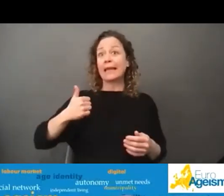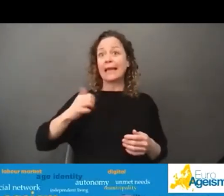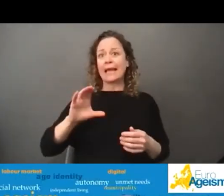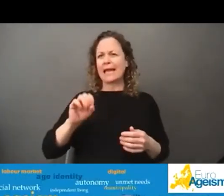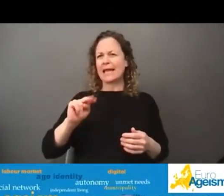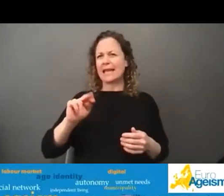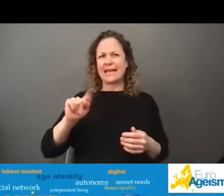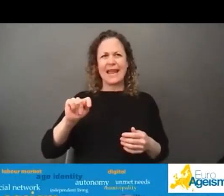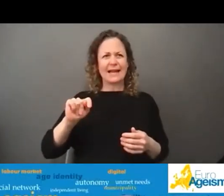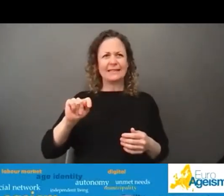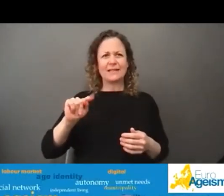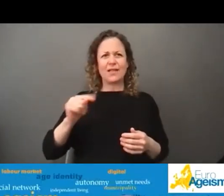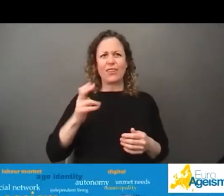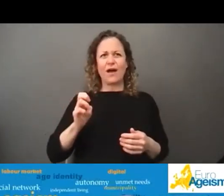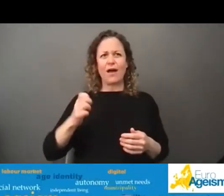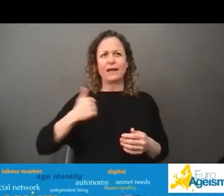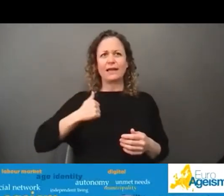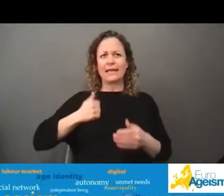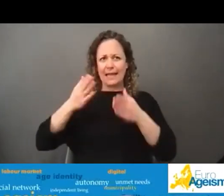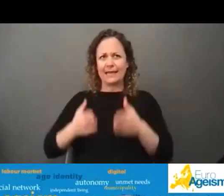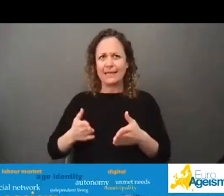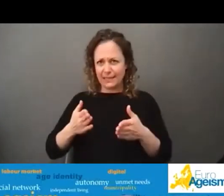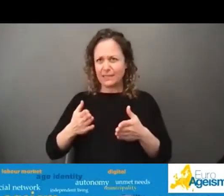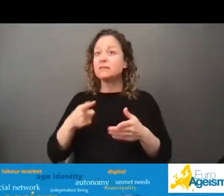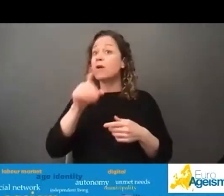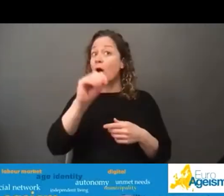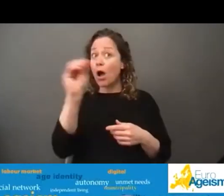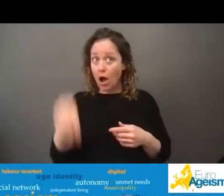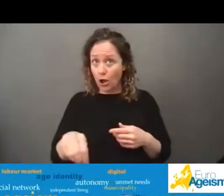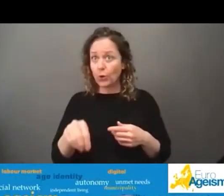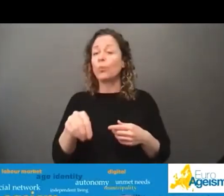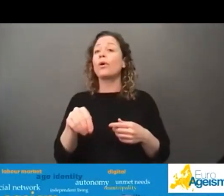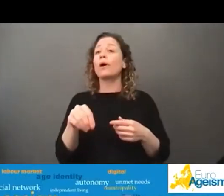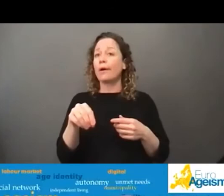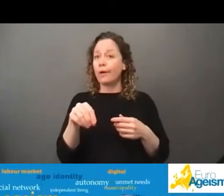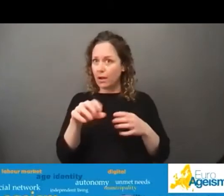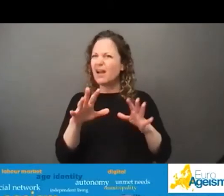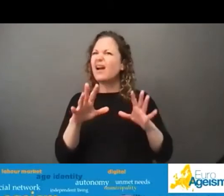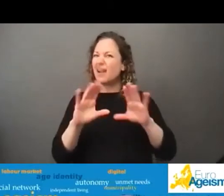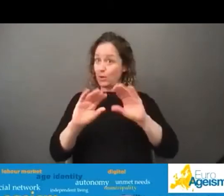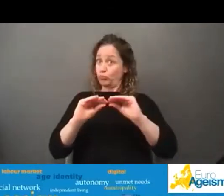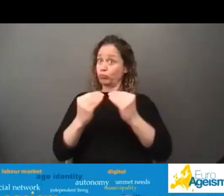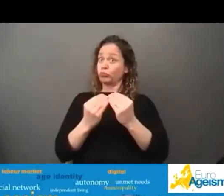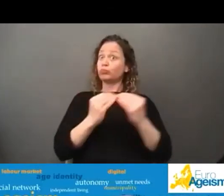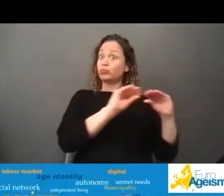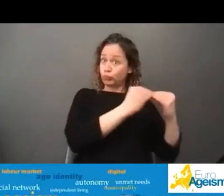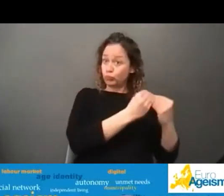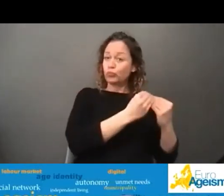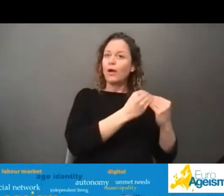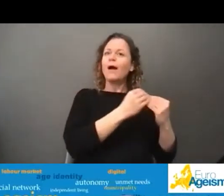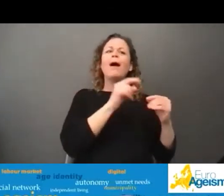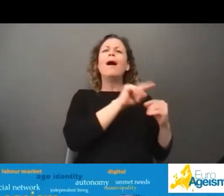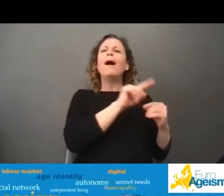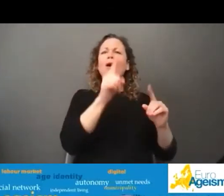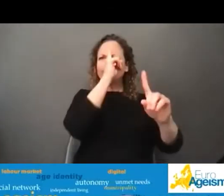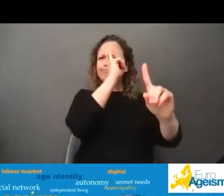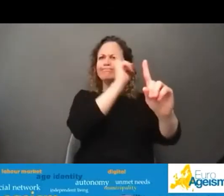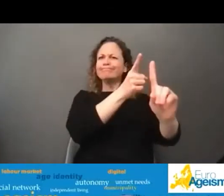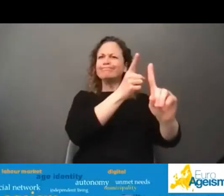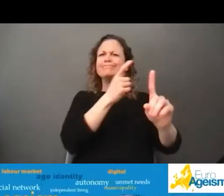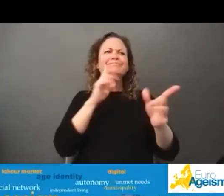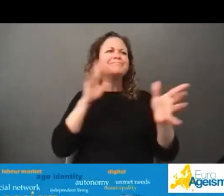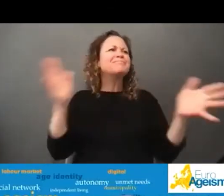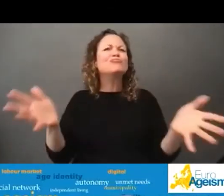Ontario. These two organizations focus on digital literacy for older person even before the COVID. That is their passion.